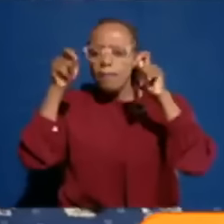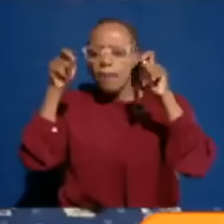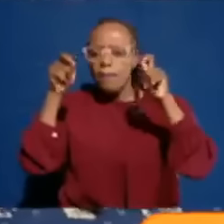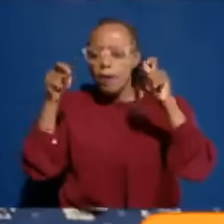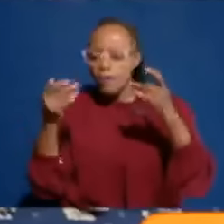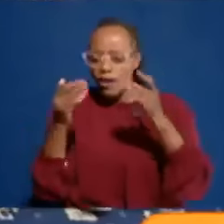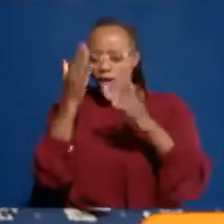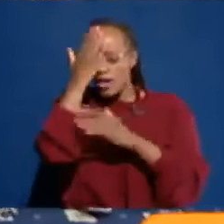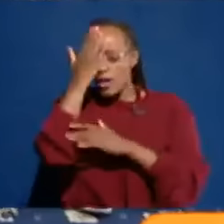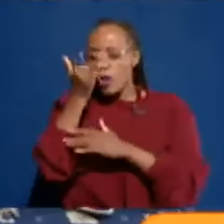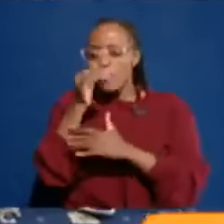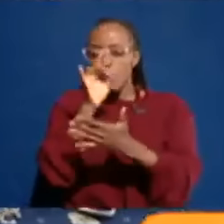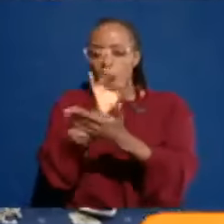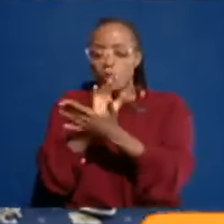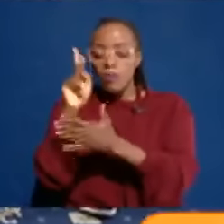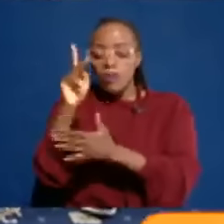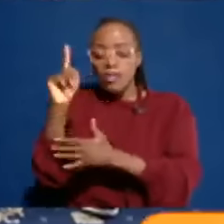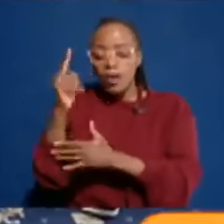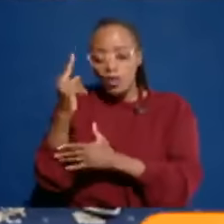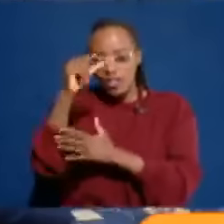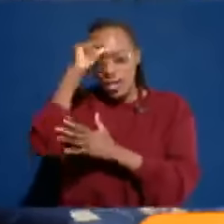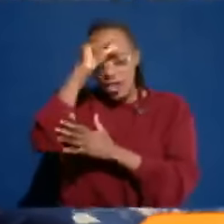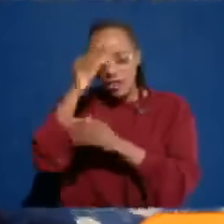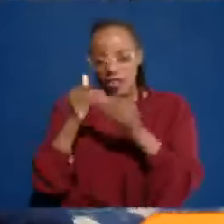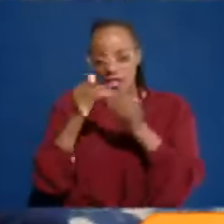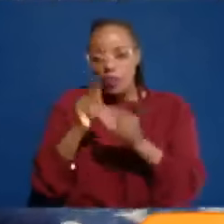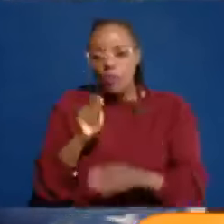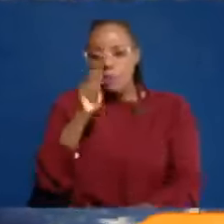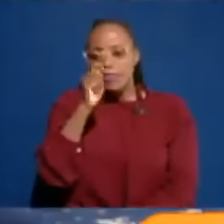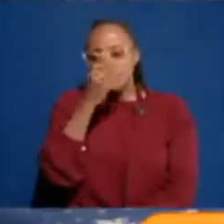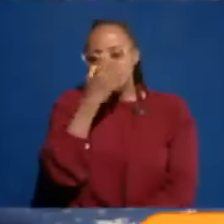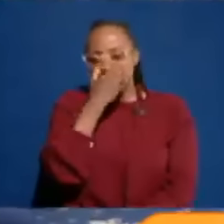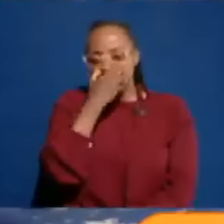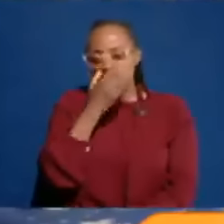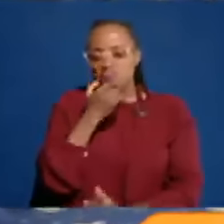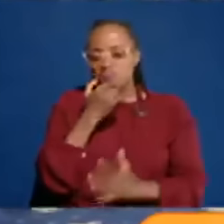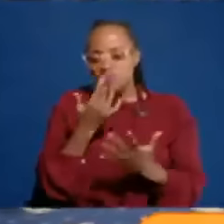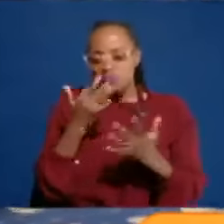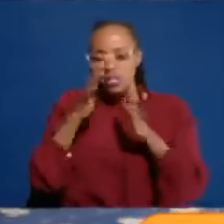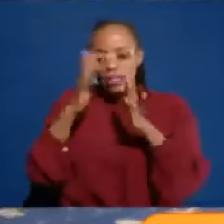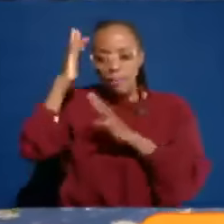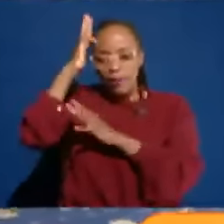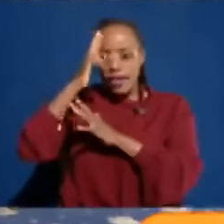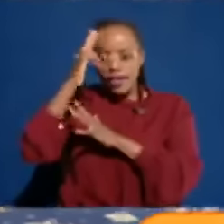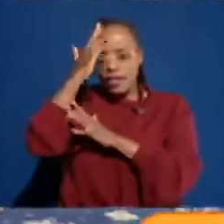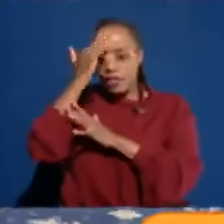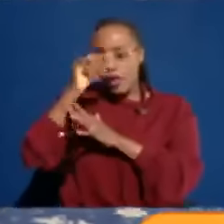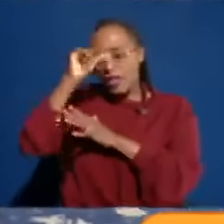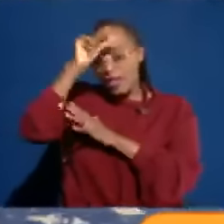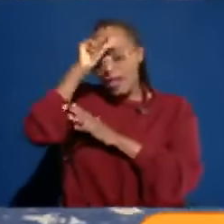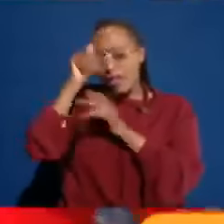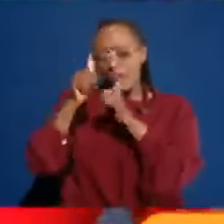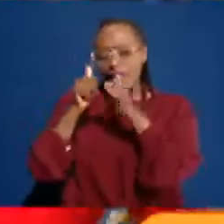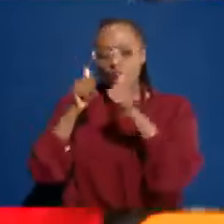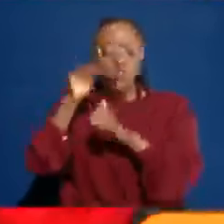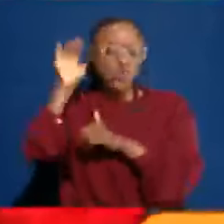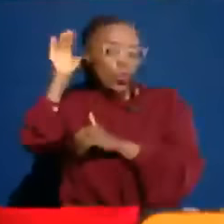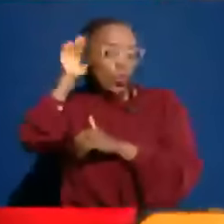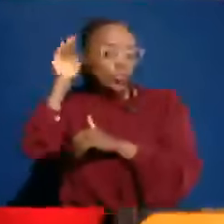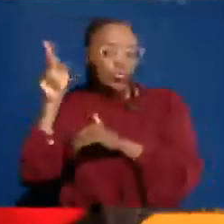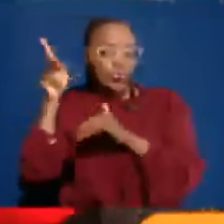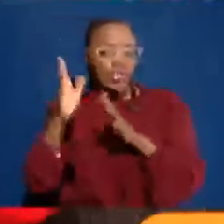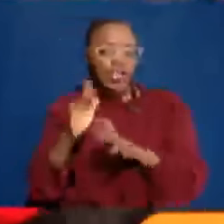of removing the Kenya Kwanza administration led by President William Ruto. They said a major reason for this is the government's refusal to listen to